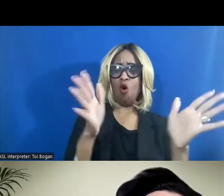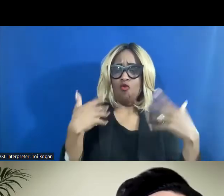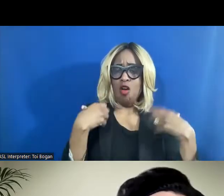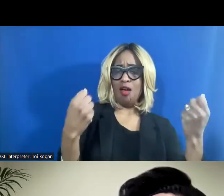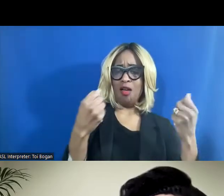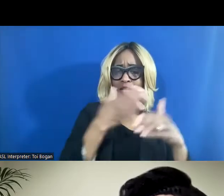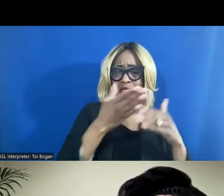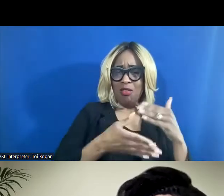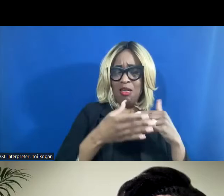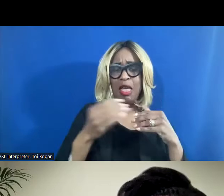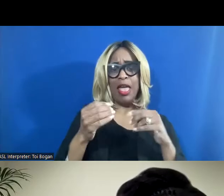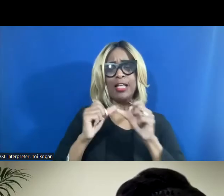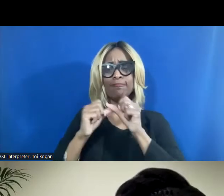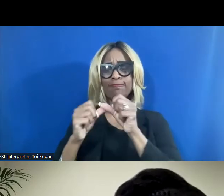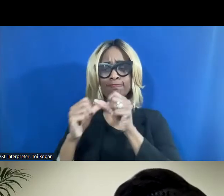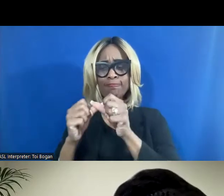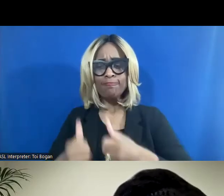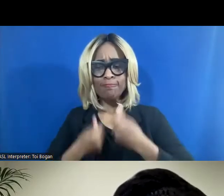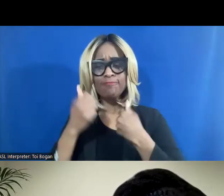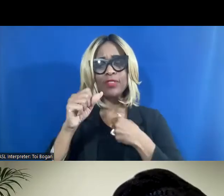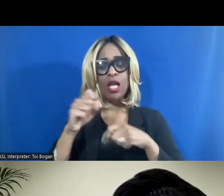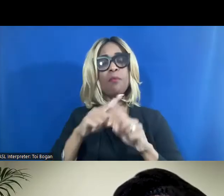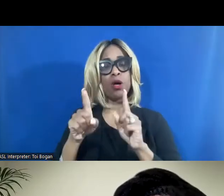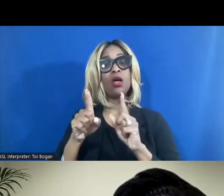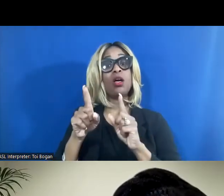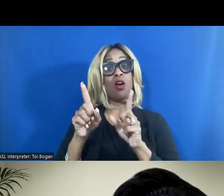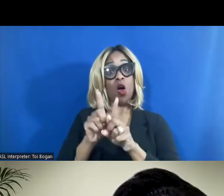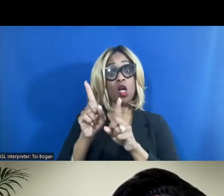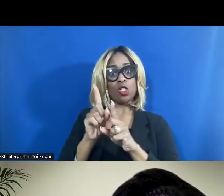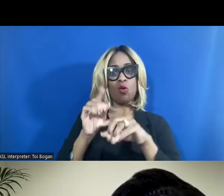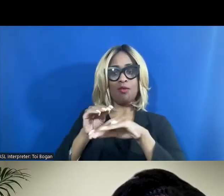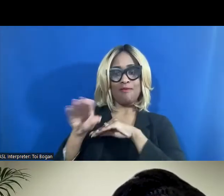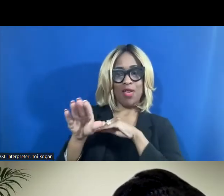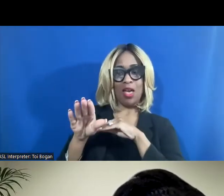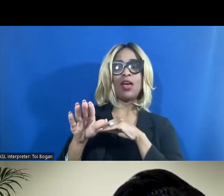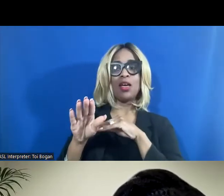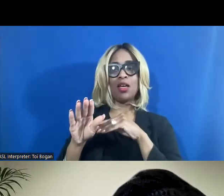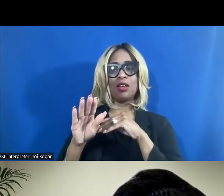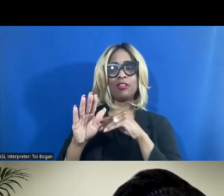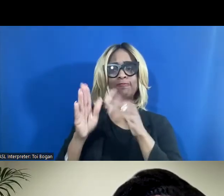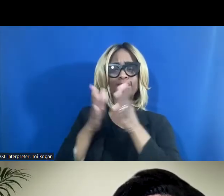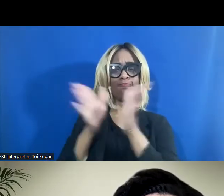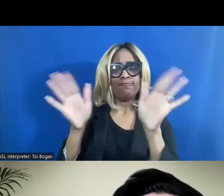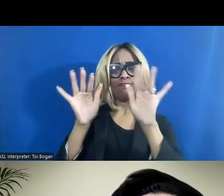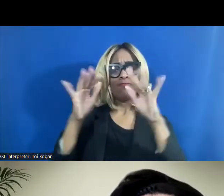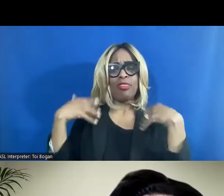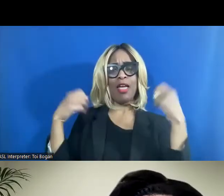outcomes and our longevity, but it is taking an overall toll on the greater health system.